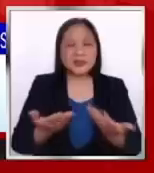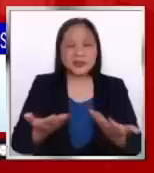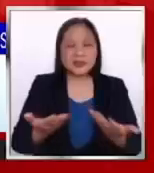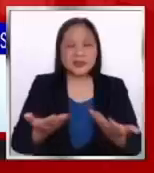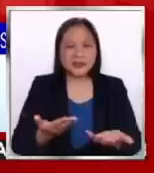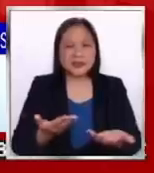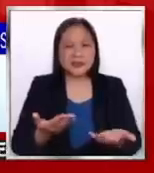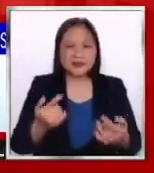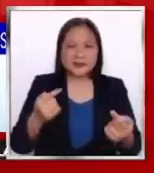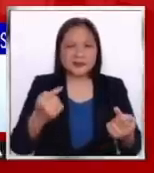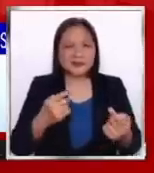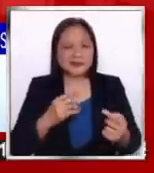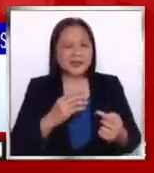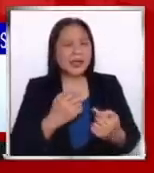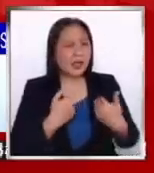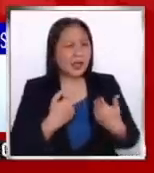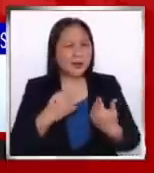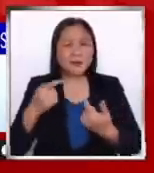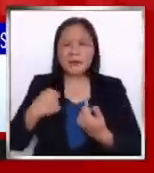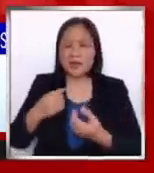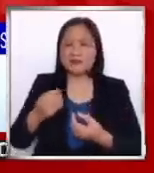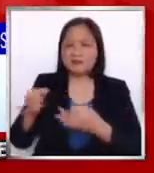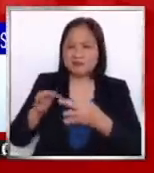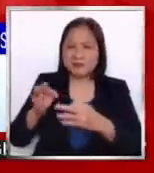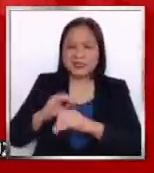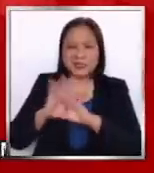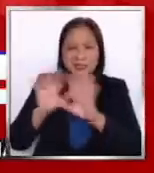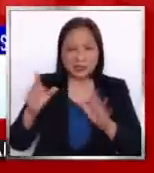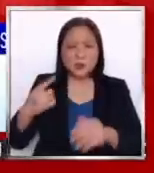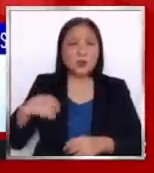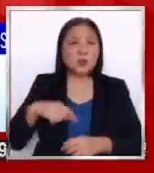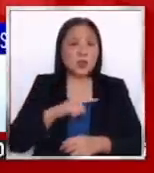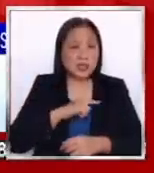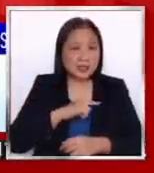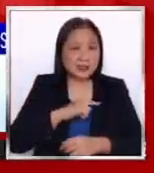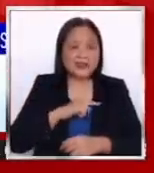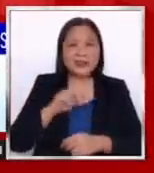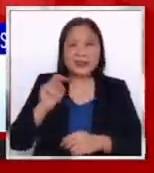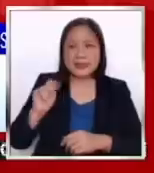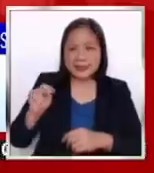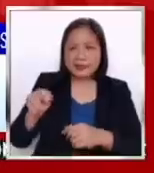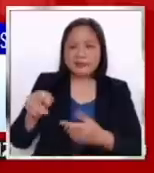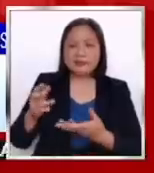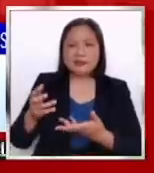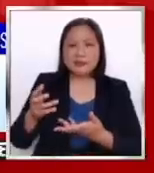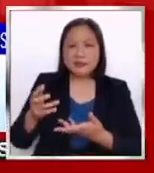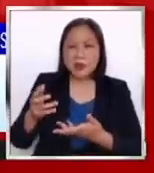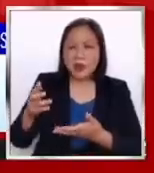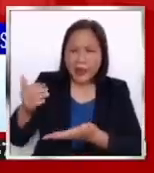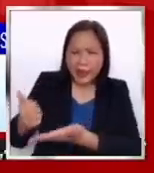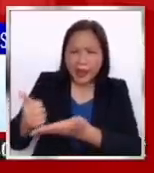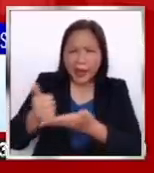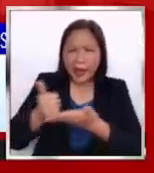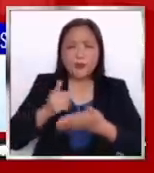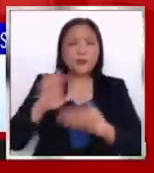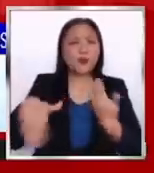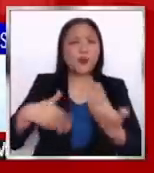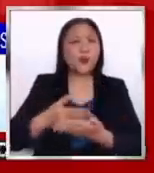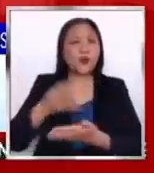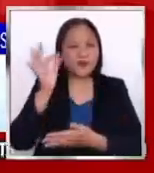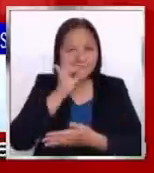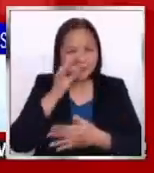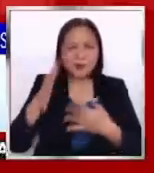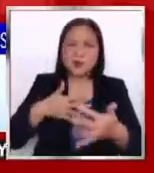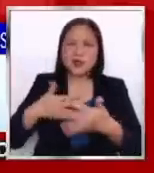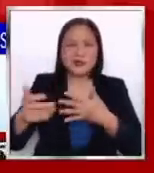my statement is clear, man. Yes. We will be needing all the help, yes, of all Filipinos, regardless of political